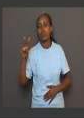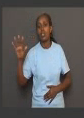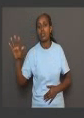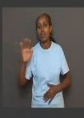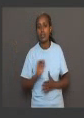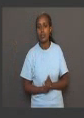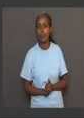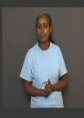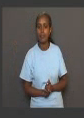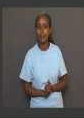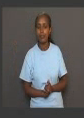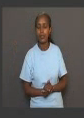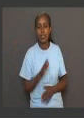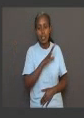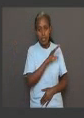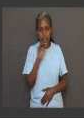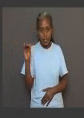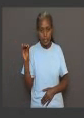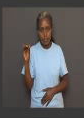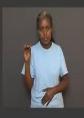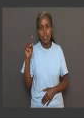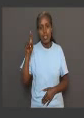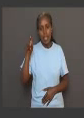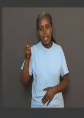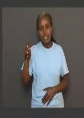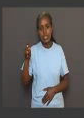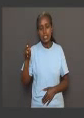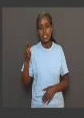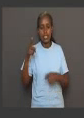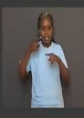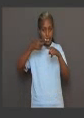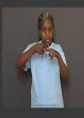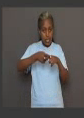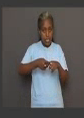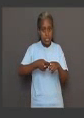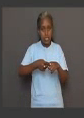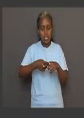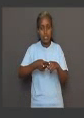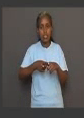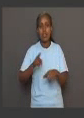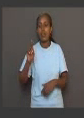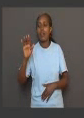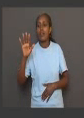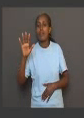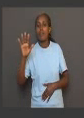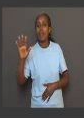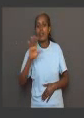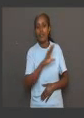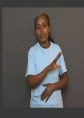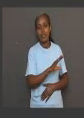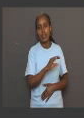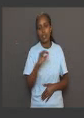25, and that x intersects at 5